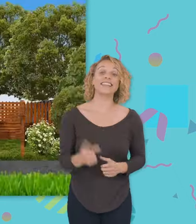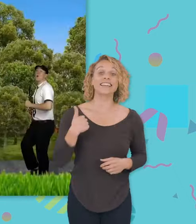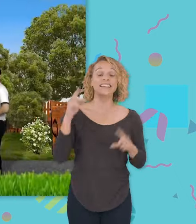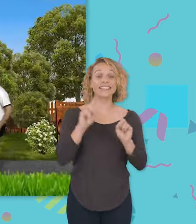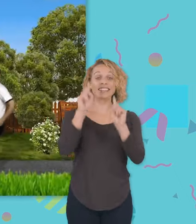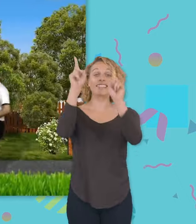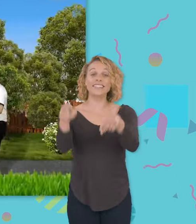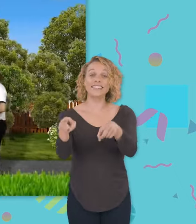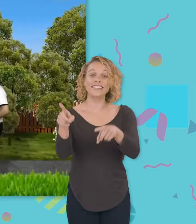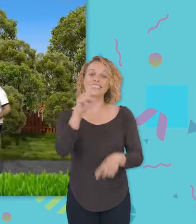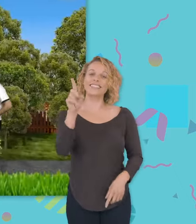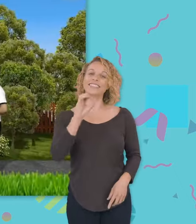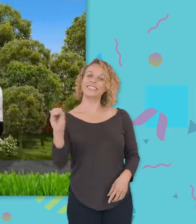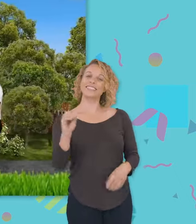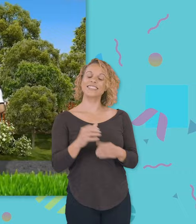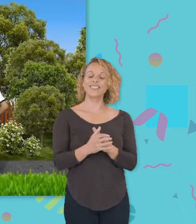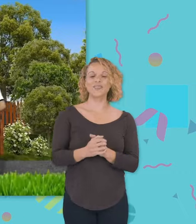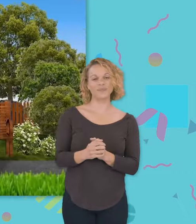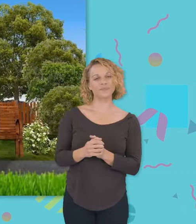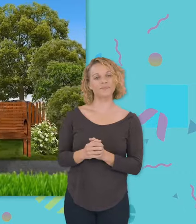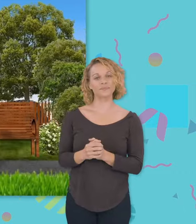Woohoo! I'm going to the zoo.